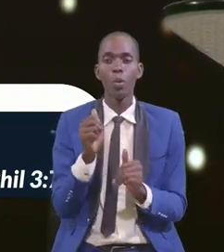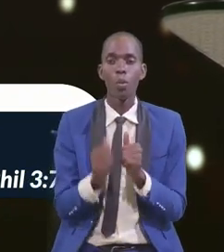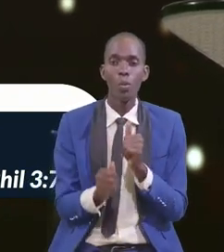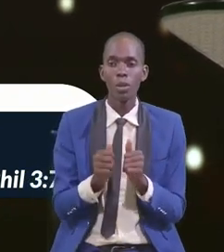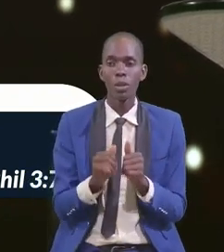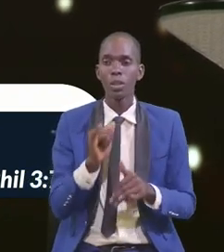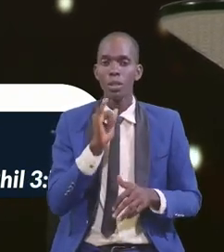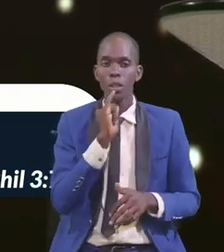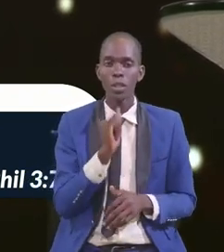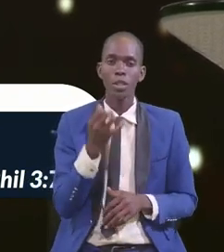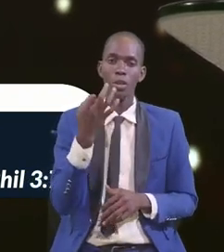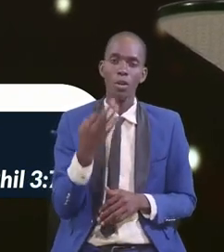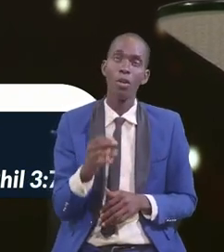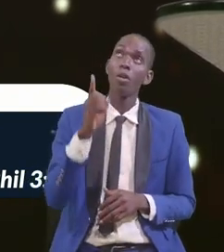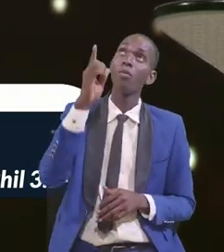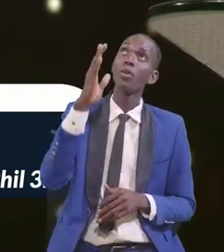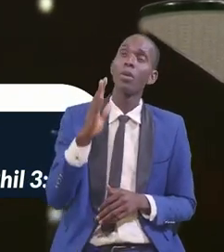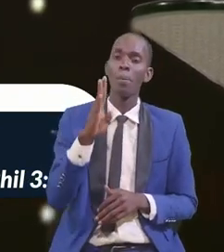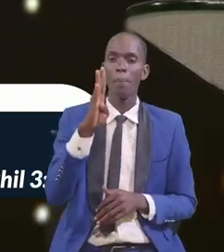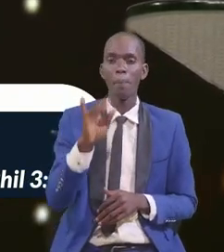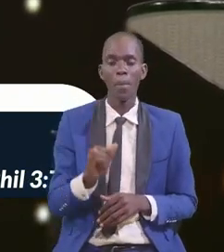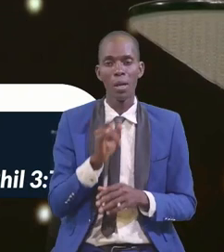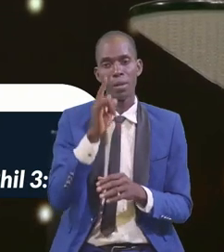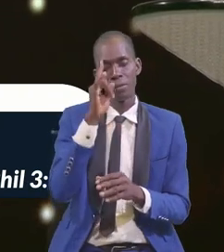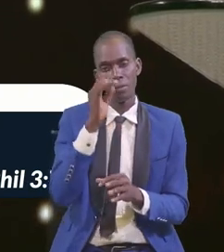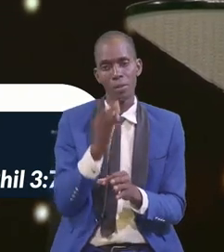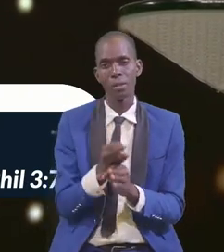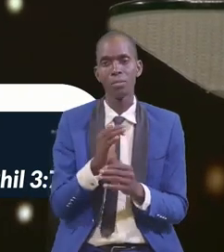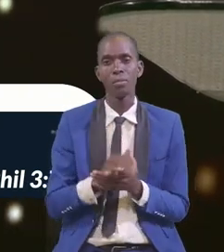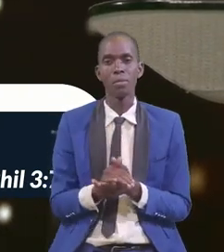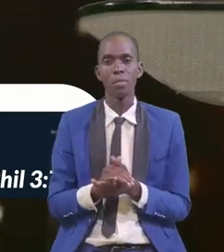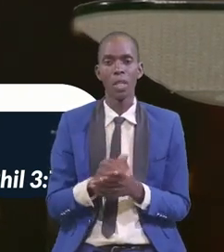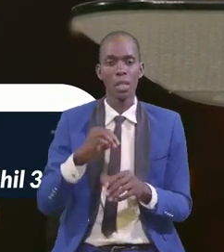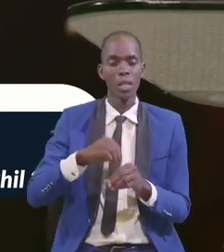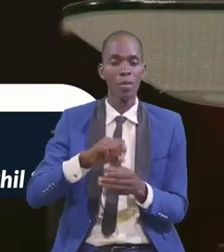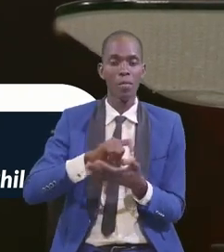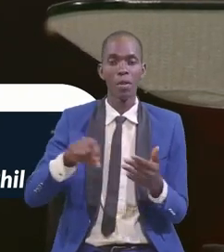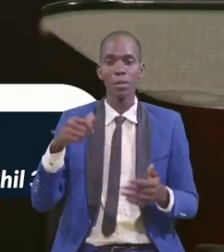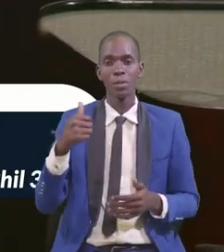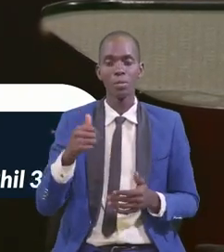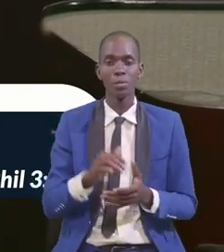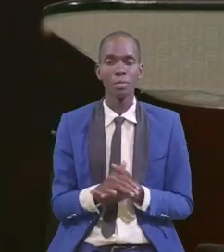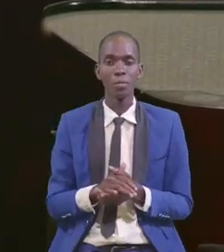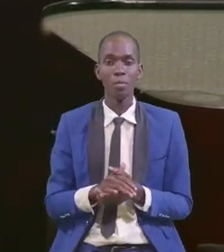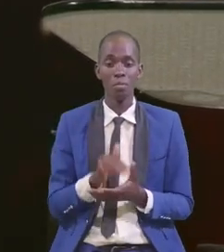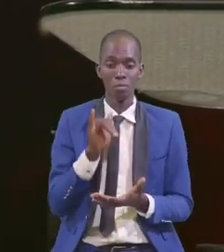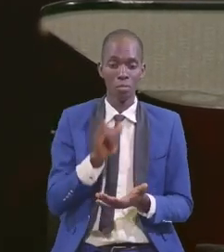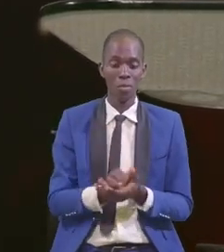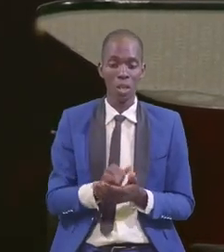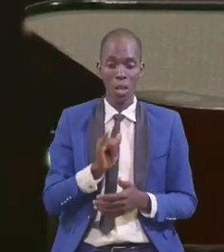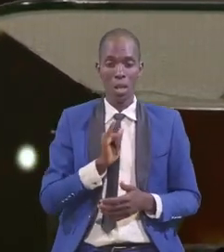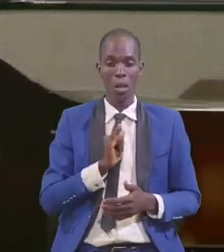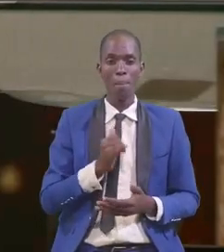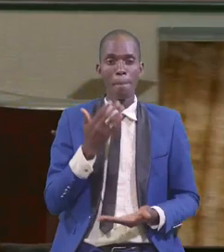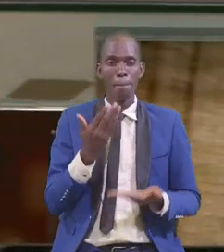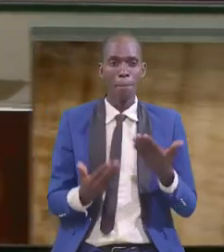righteousness which is of God by faith. And in verse 10, that I may